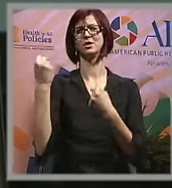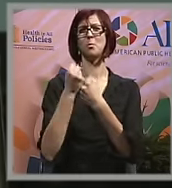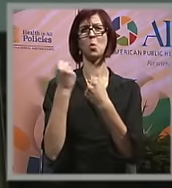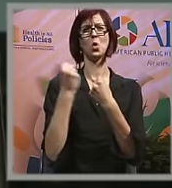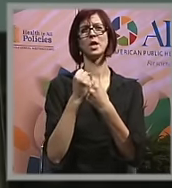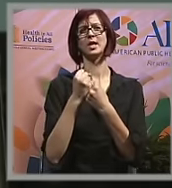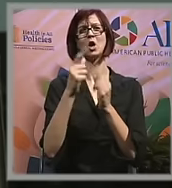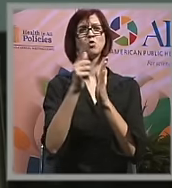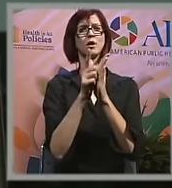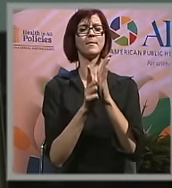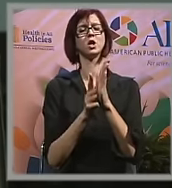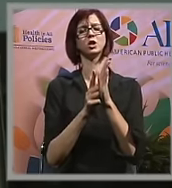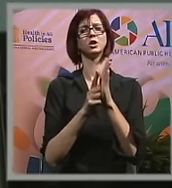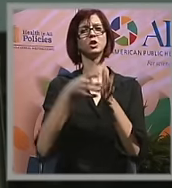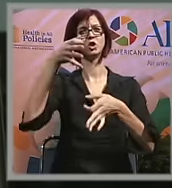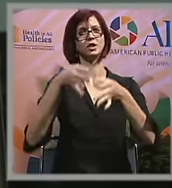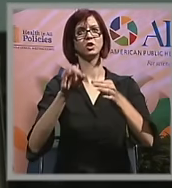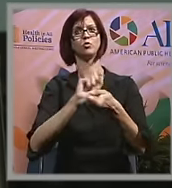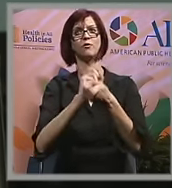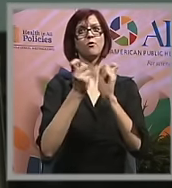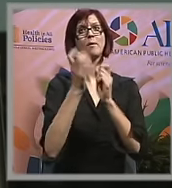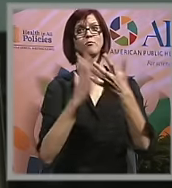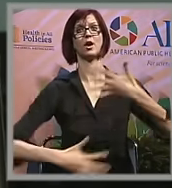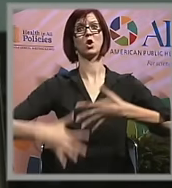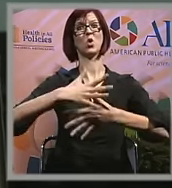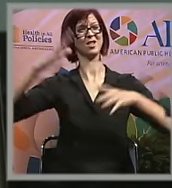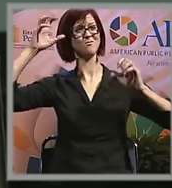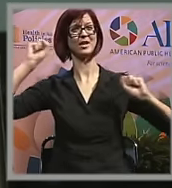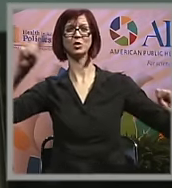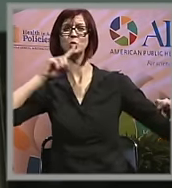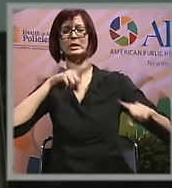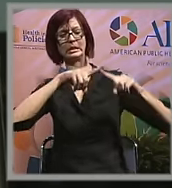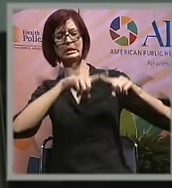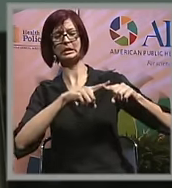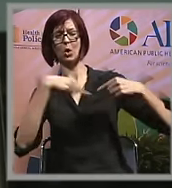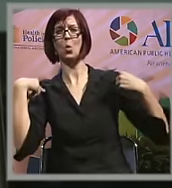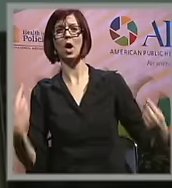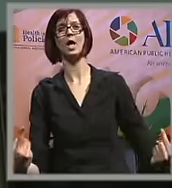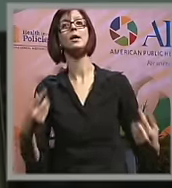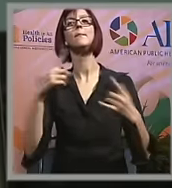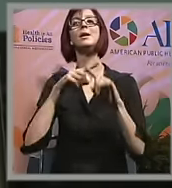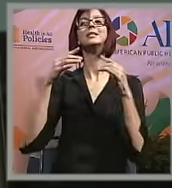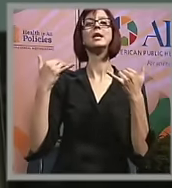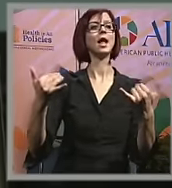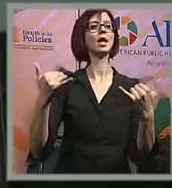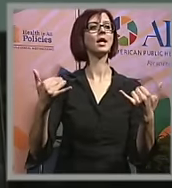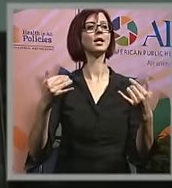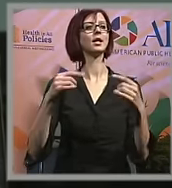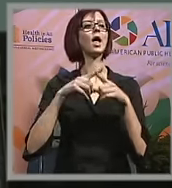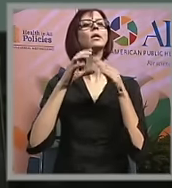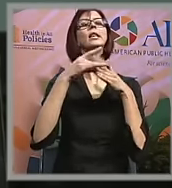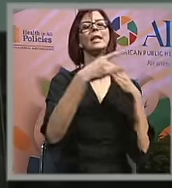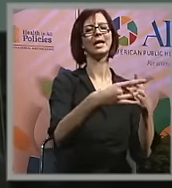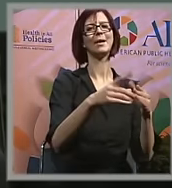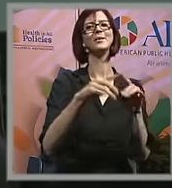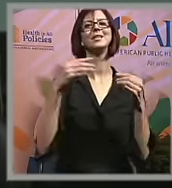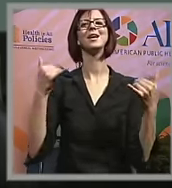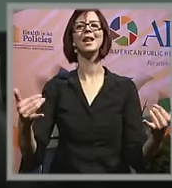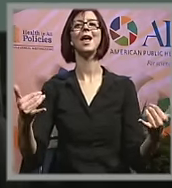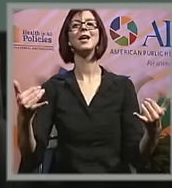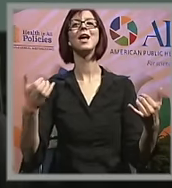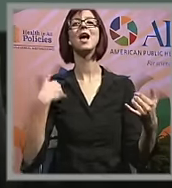criminal justice reform a priority, and the president has actually been leading on this for quite a while. Today, he announced several initiatives from, for